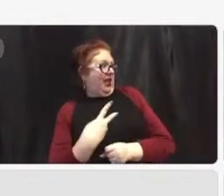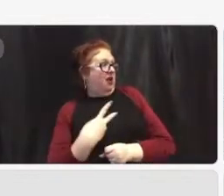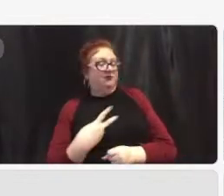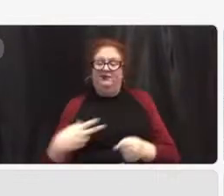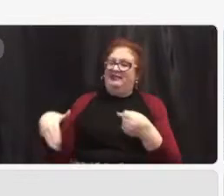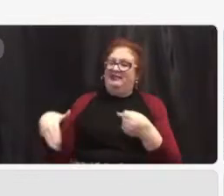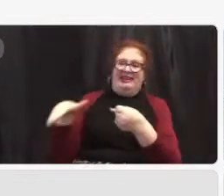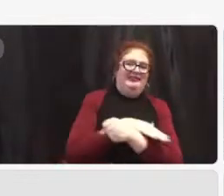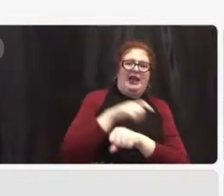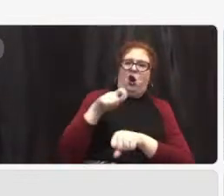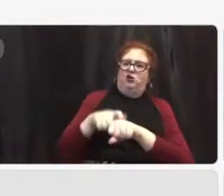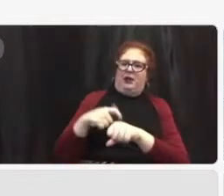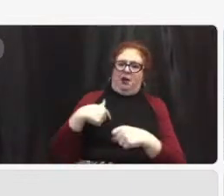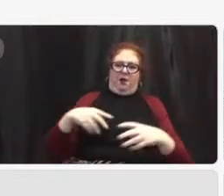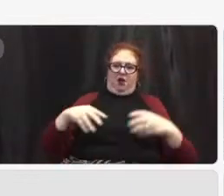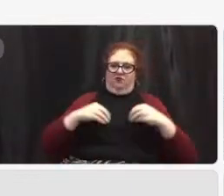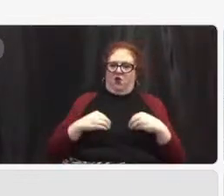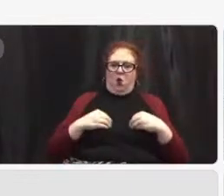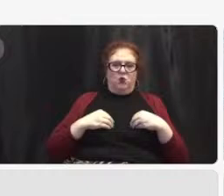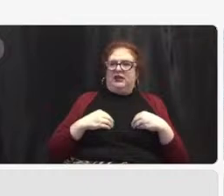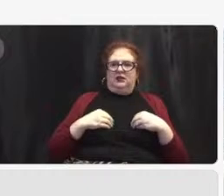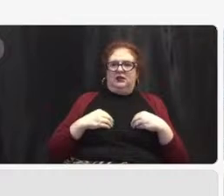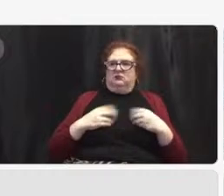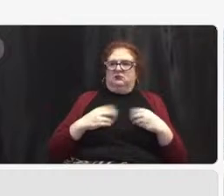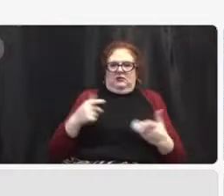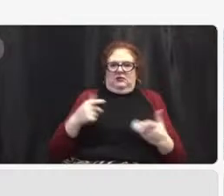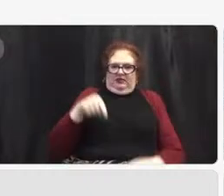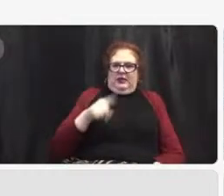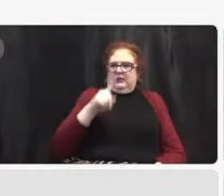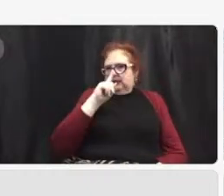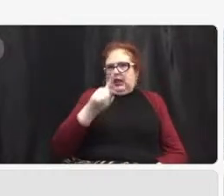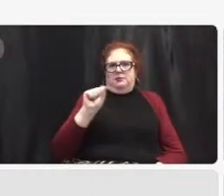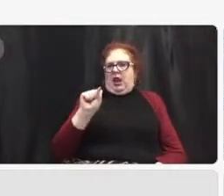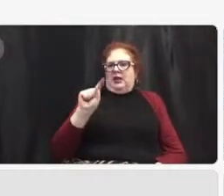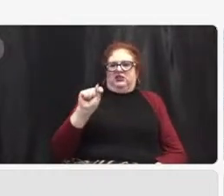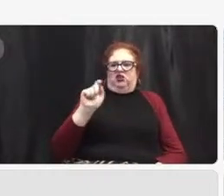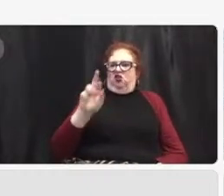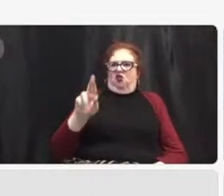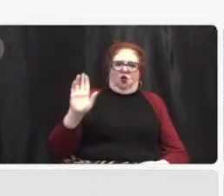ownership, and the entire time of ownership, it has been a short-term rental.